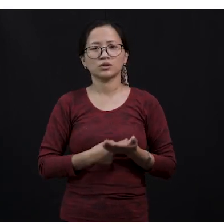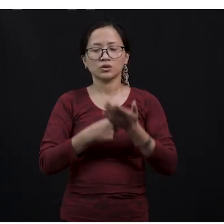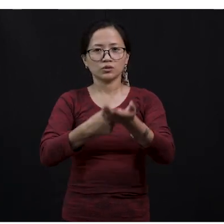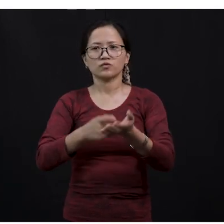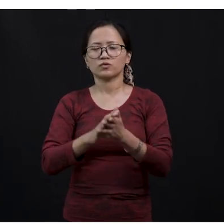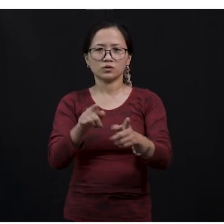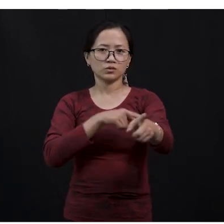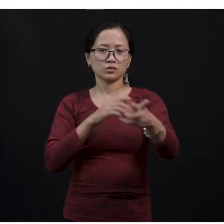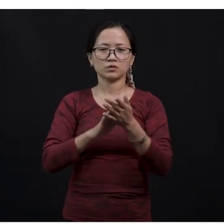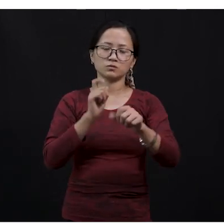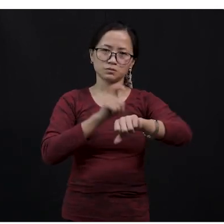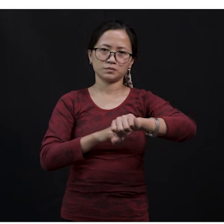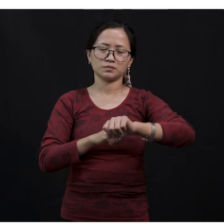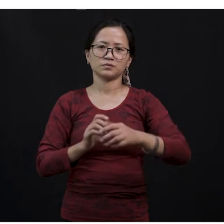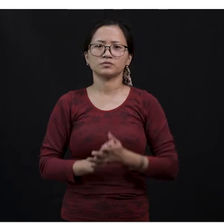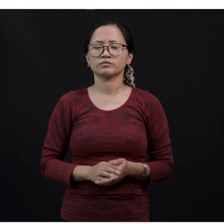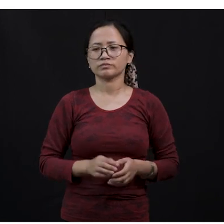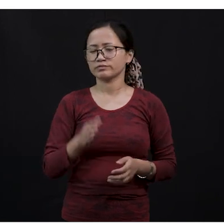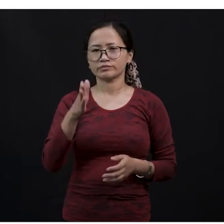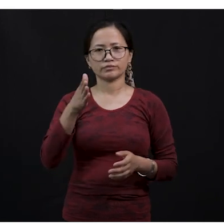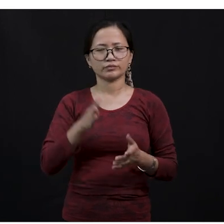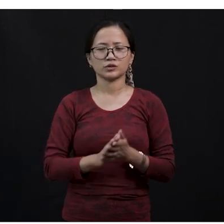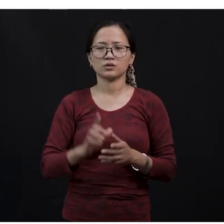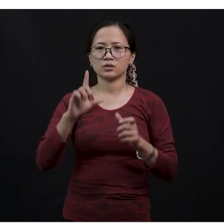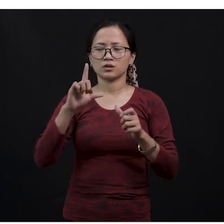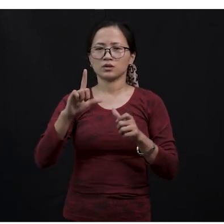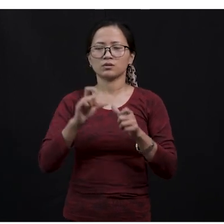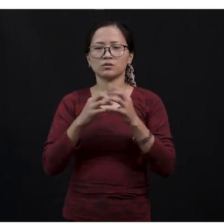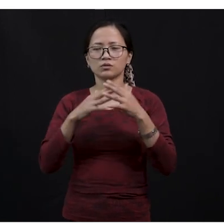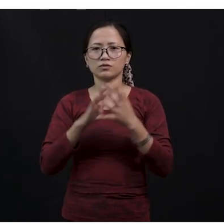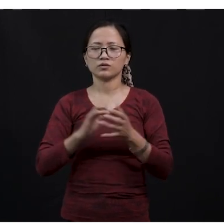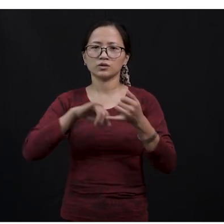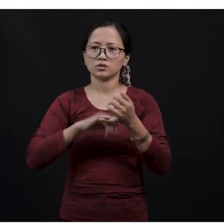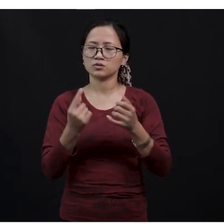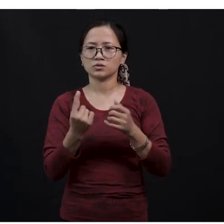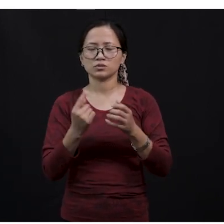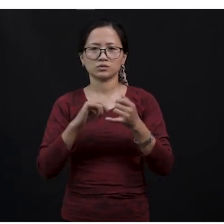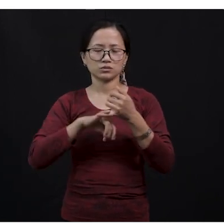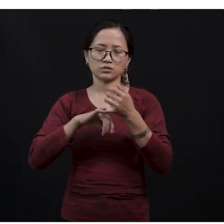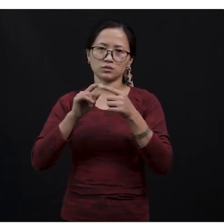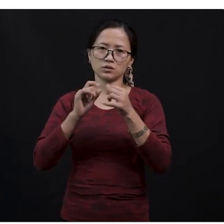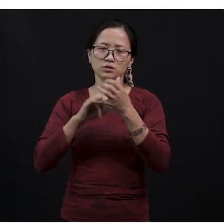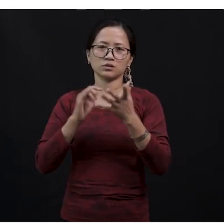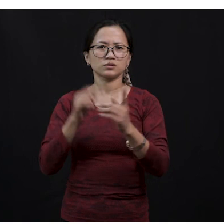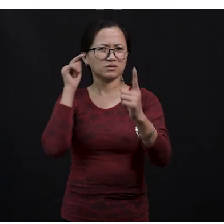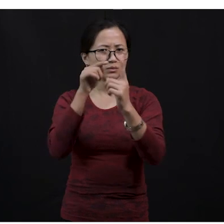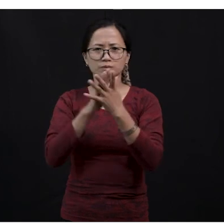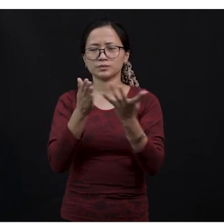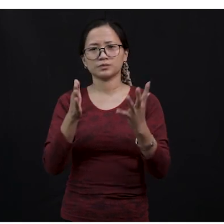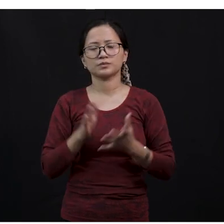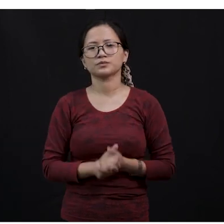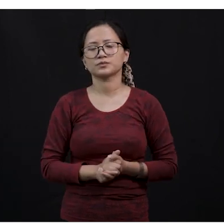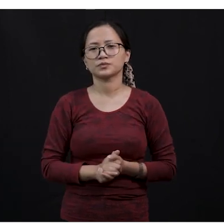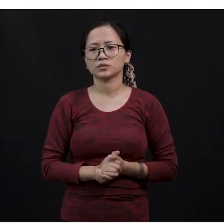period. There was, as I said, no definite law of succession. Whoever was strong, whoever could kill somebody